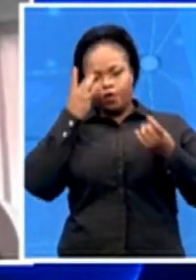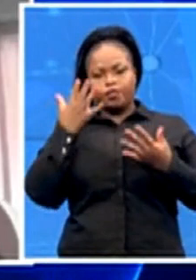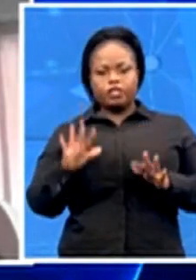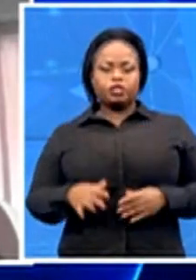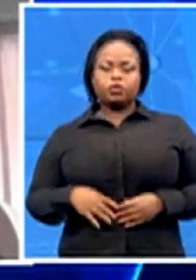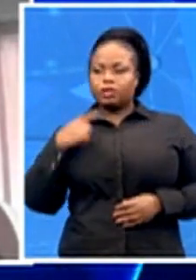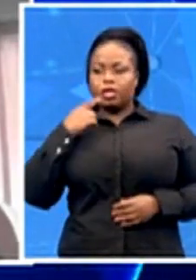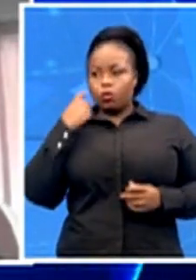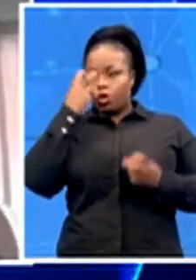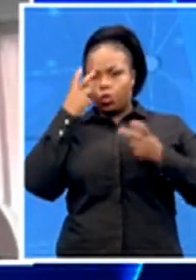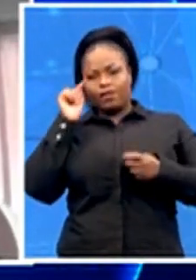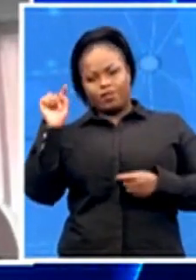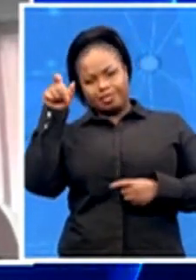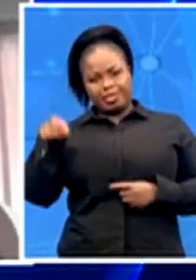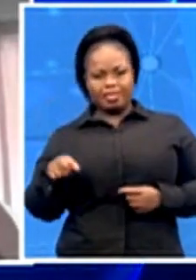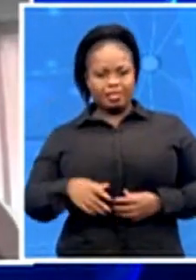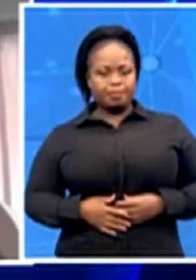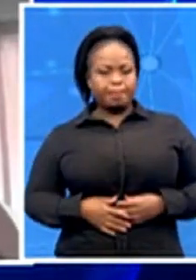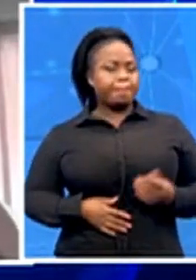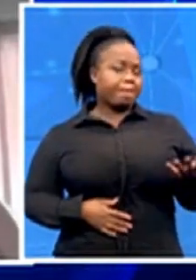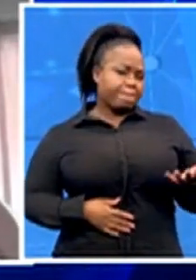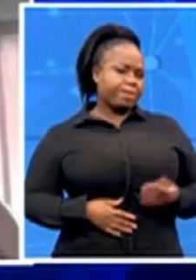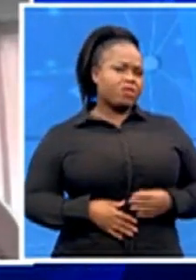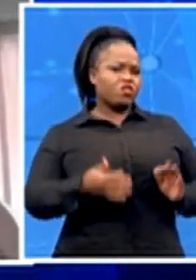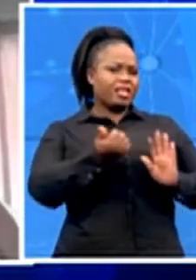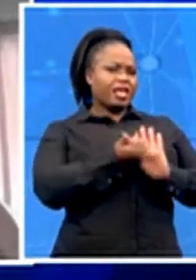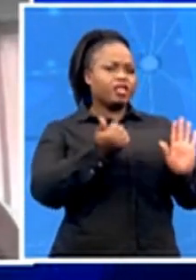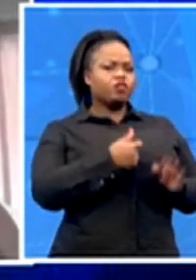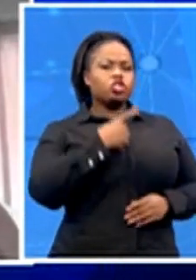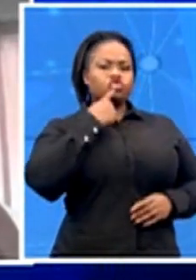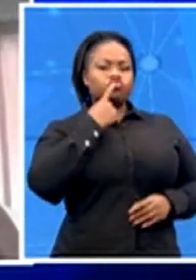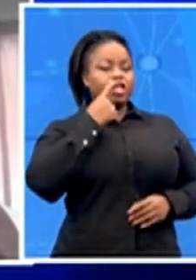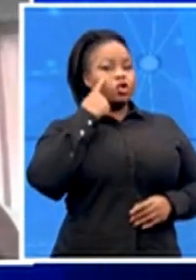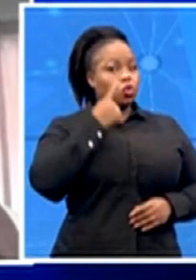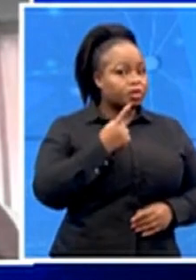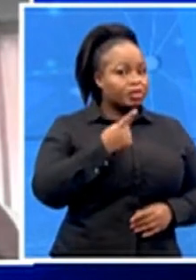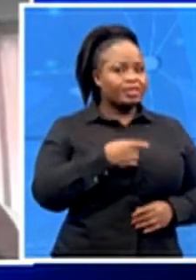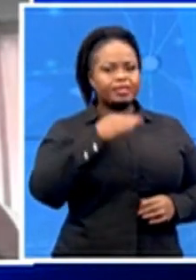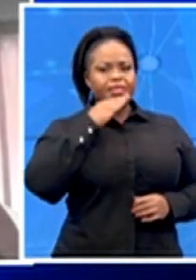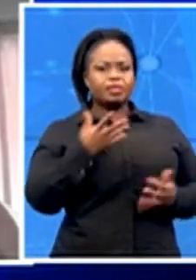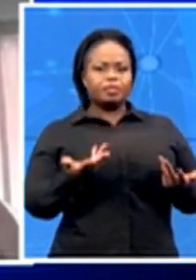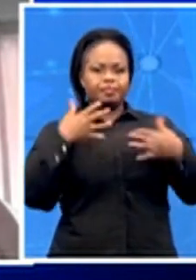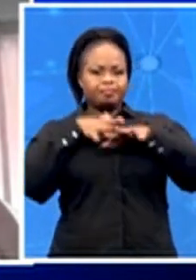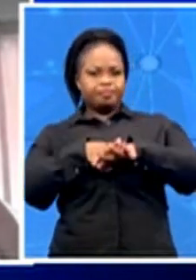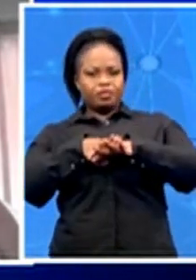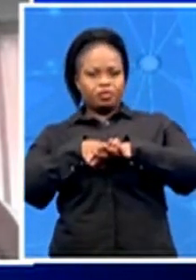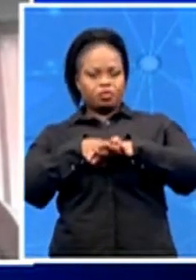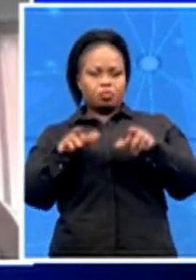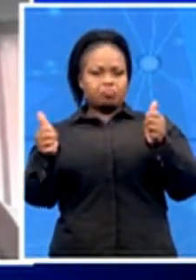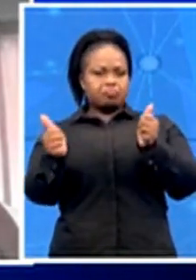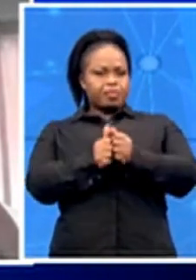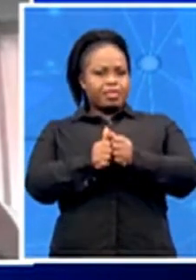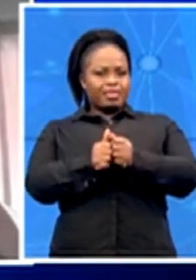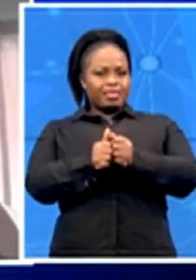act, does it act in jointly or in concert with a treaty or